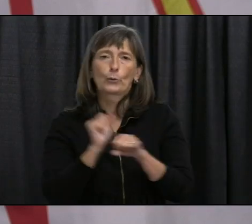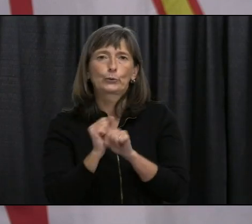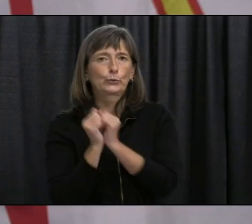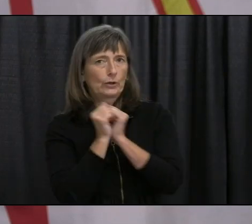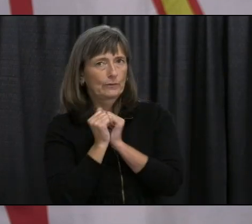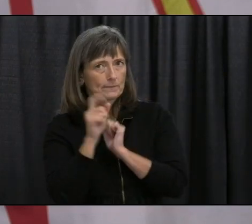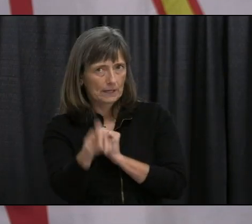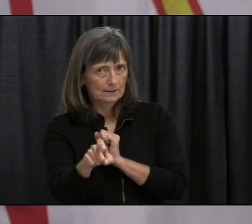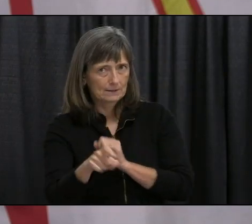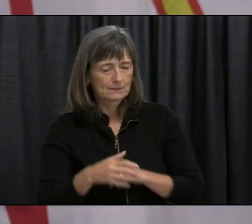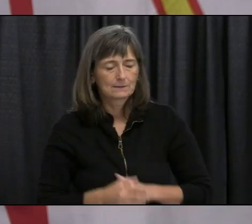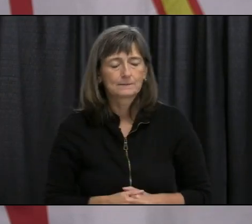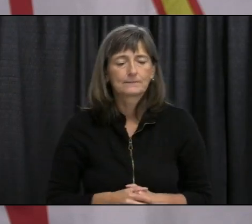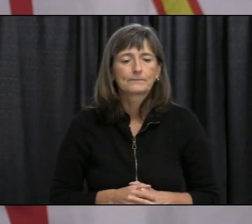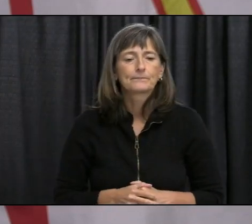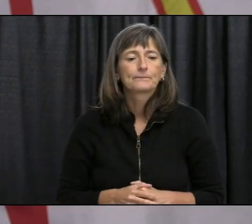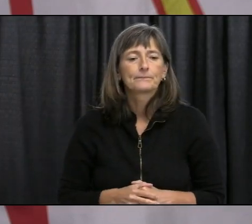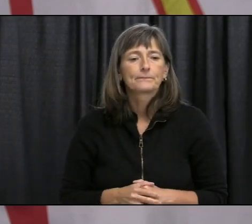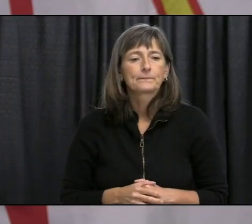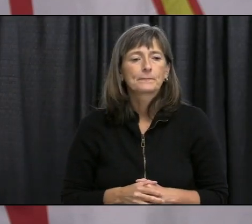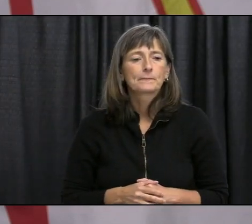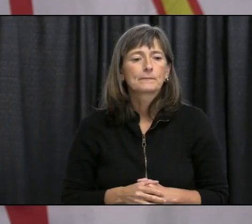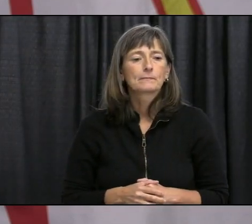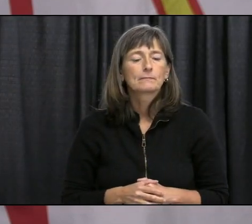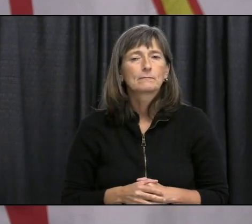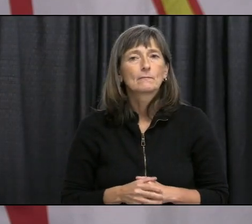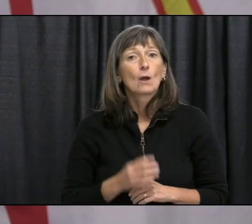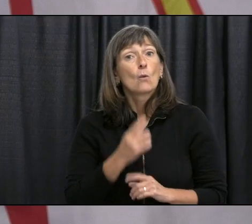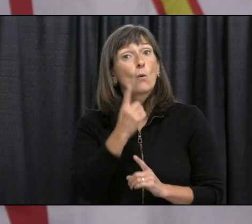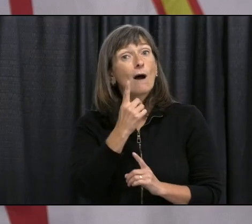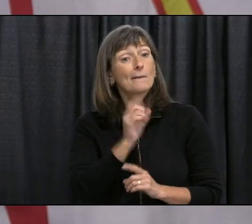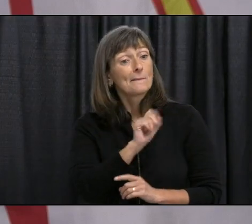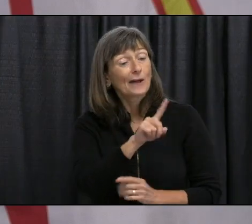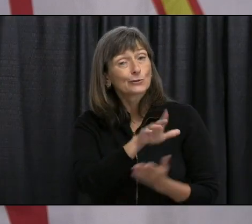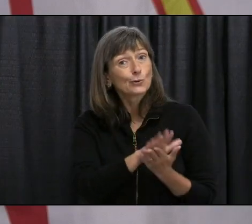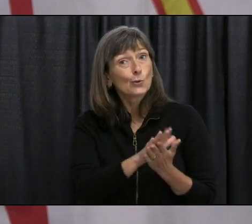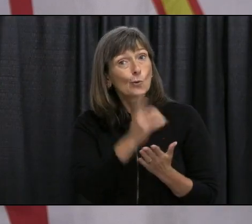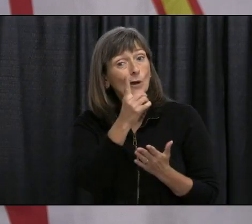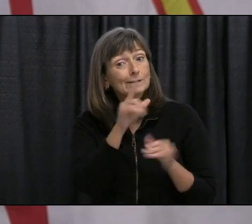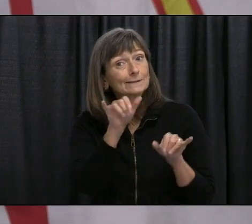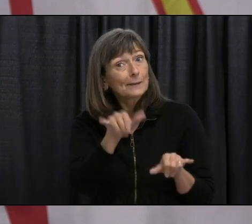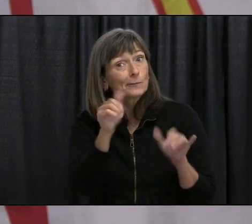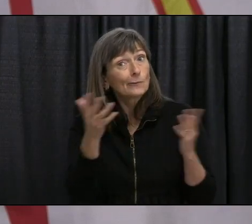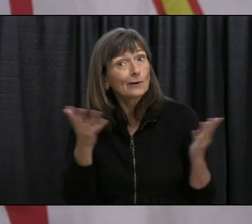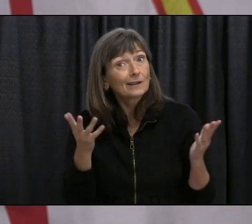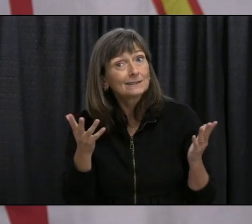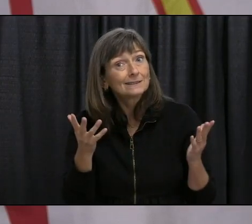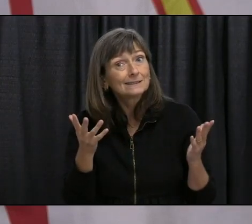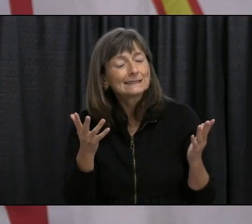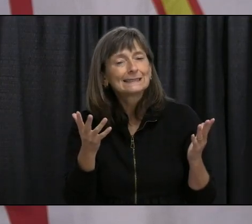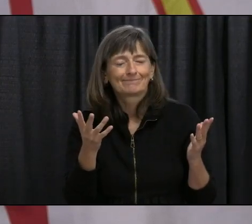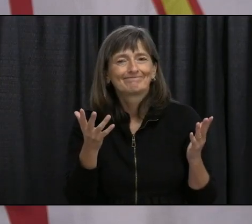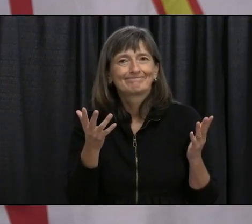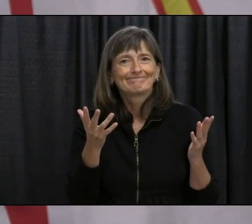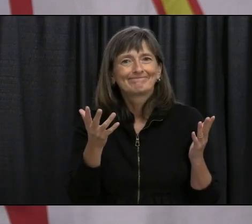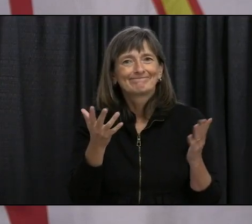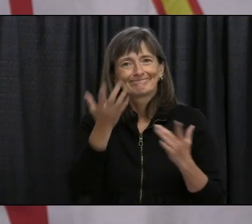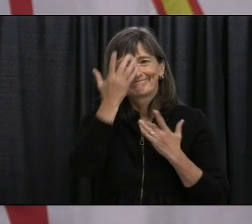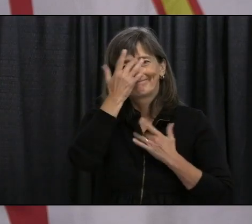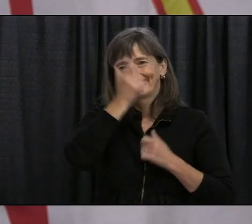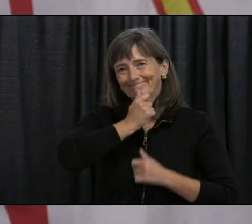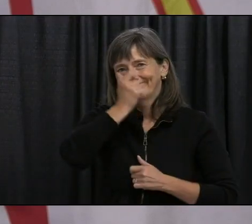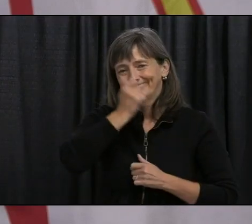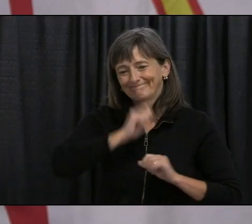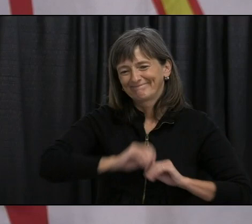happy. One thing that has stayed the same with back to school, however, is the circulation of illnesses similar to the common cold.